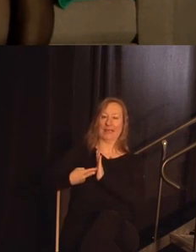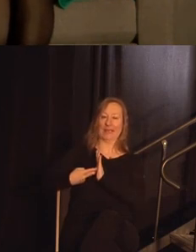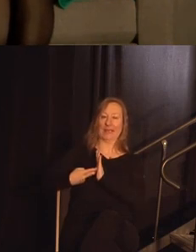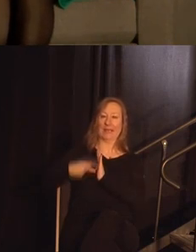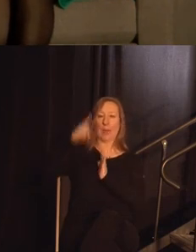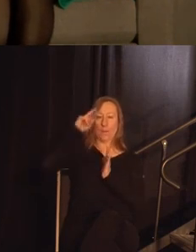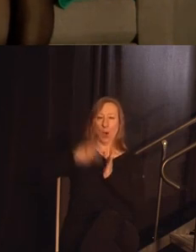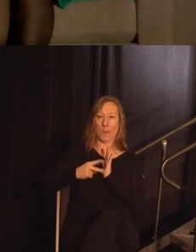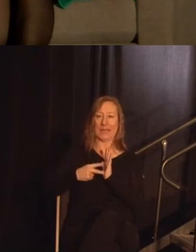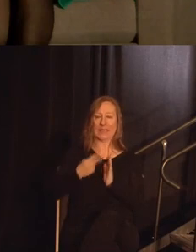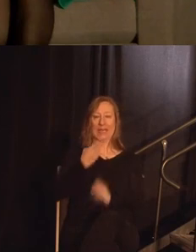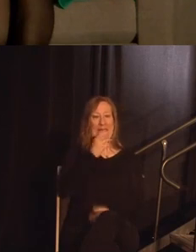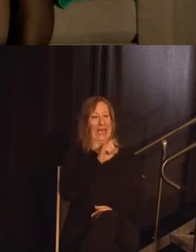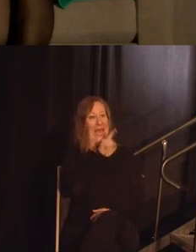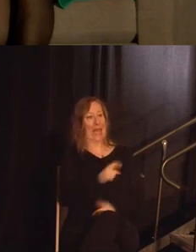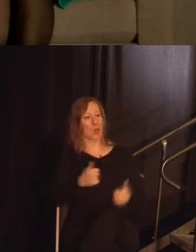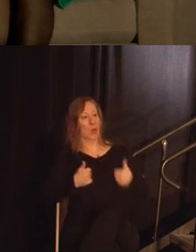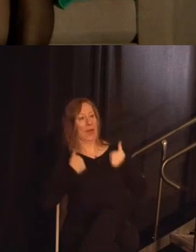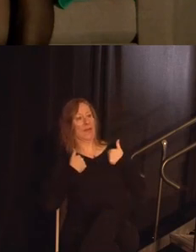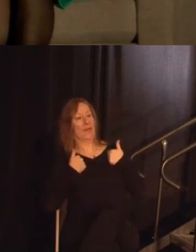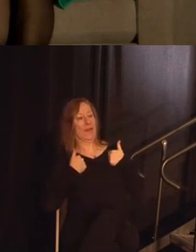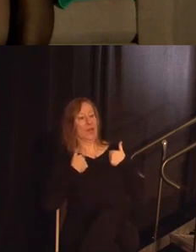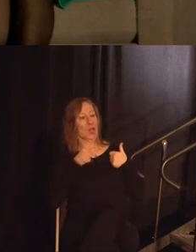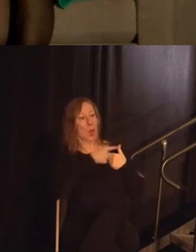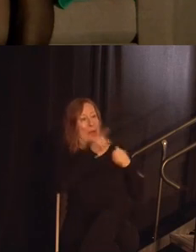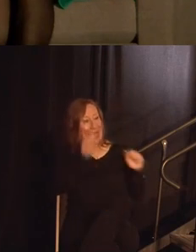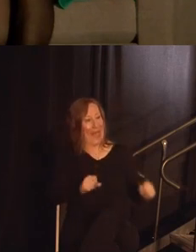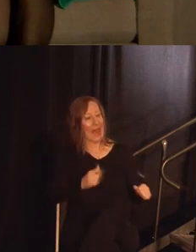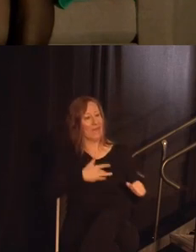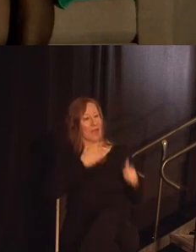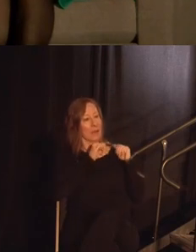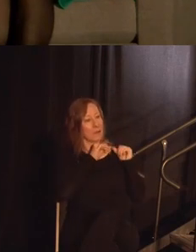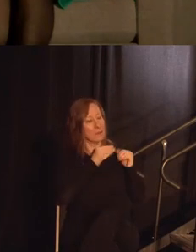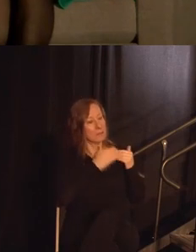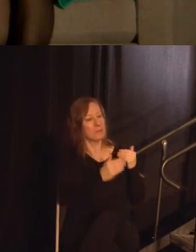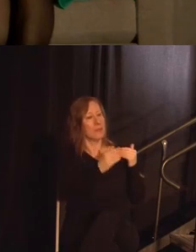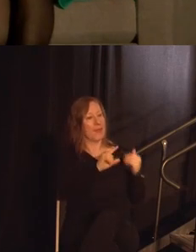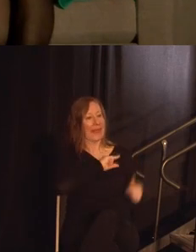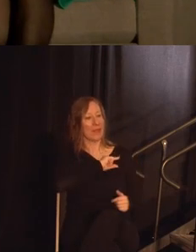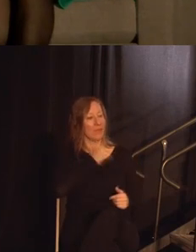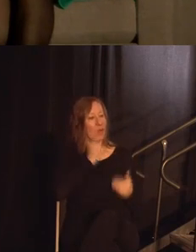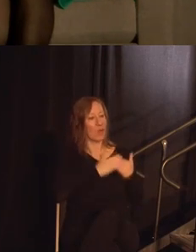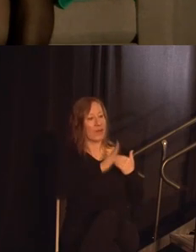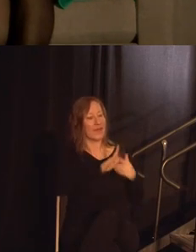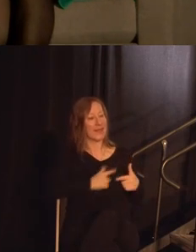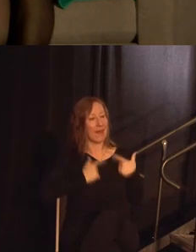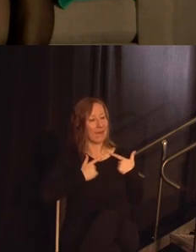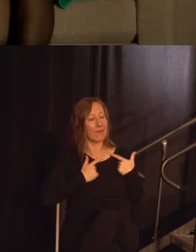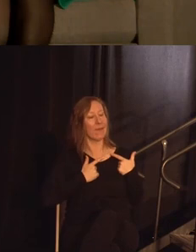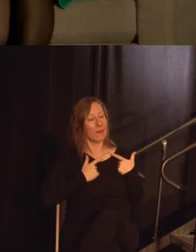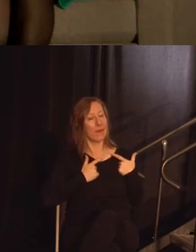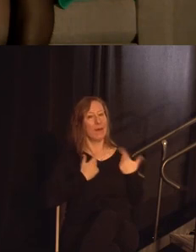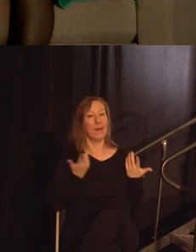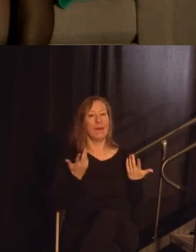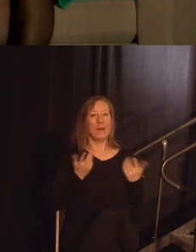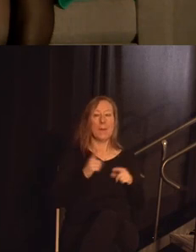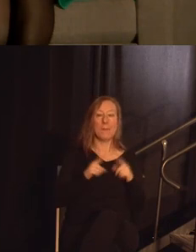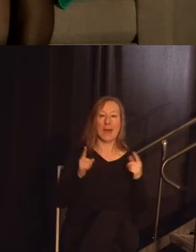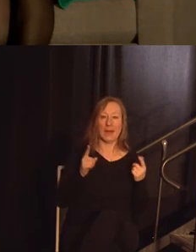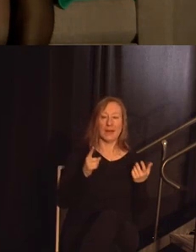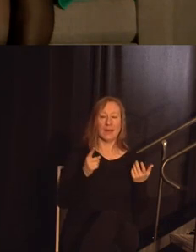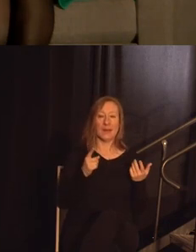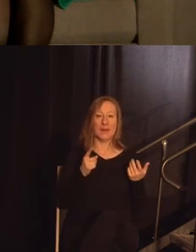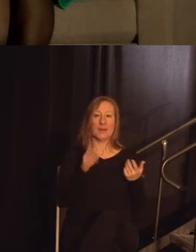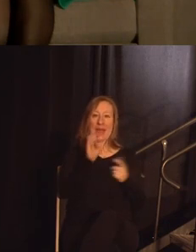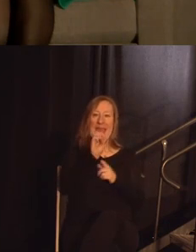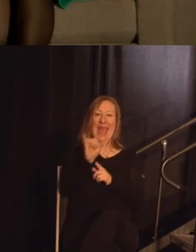He has to live so that he can feel the guilt for hurting me for the rest of his life. Just kidding. But yeah, like